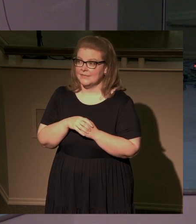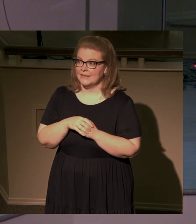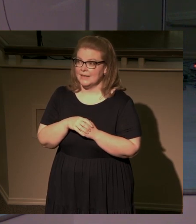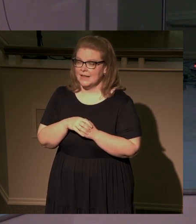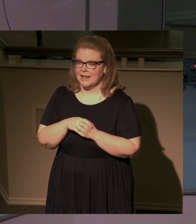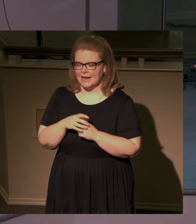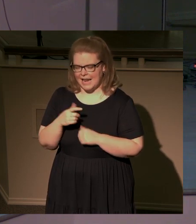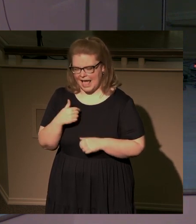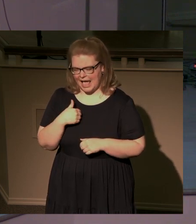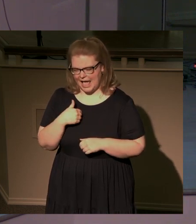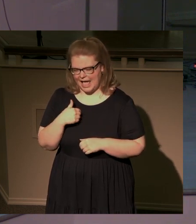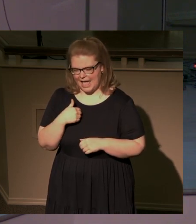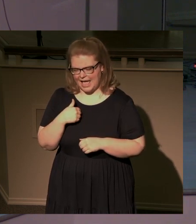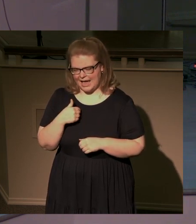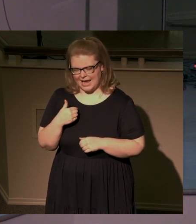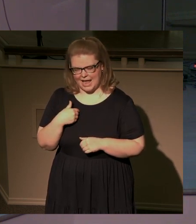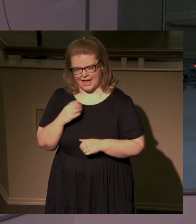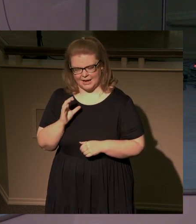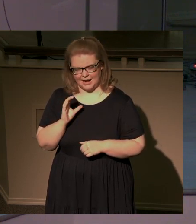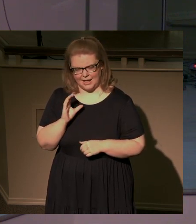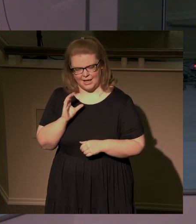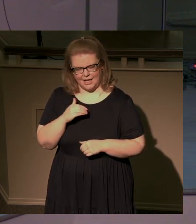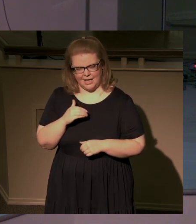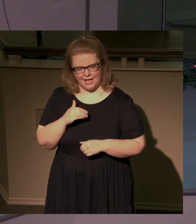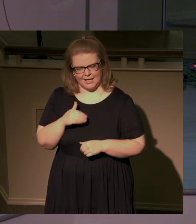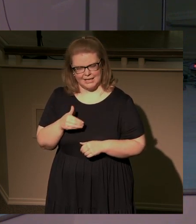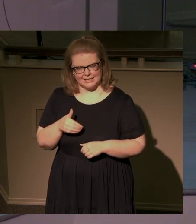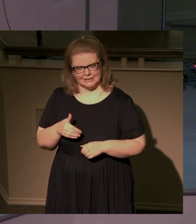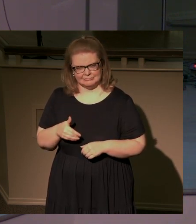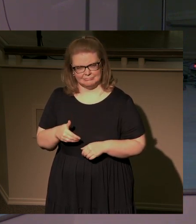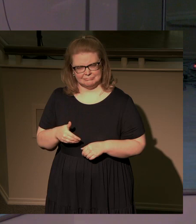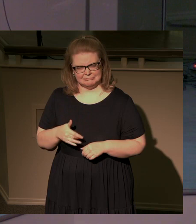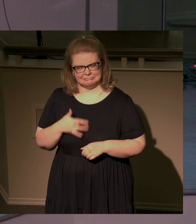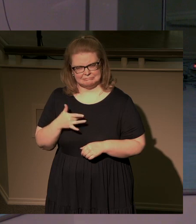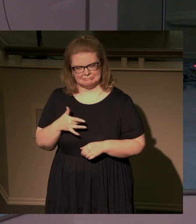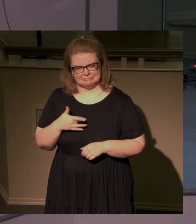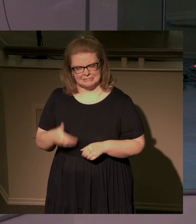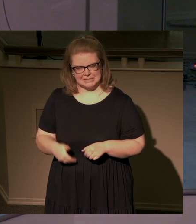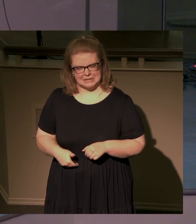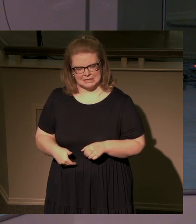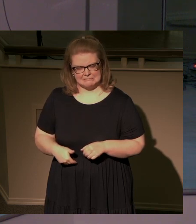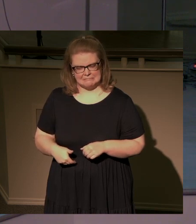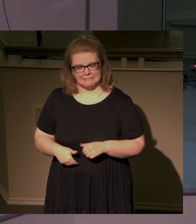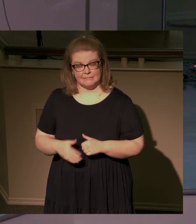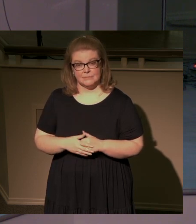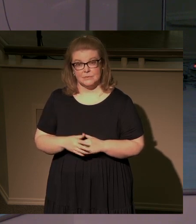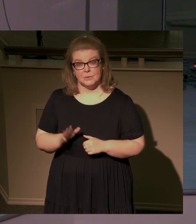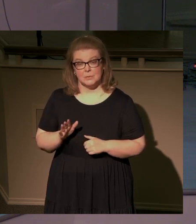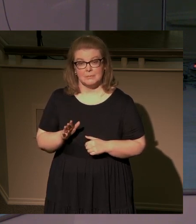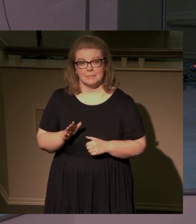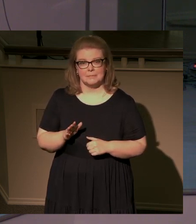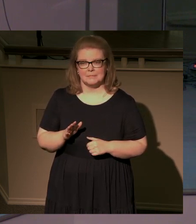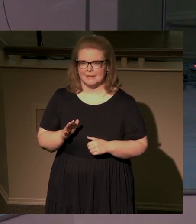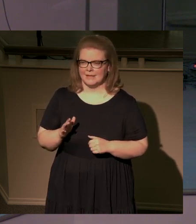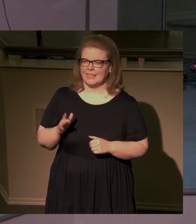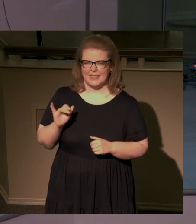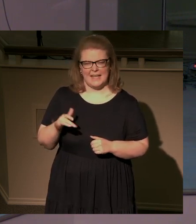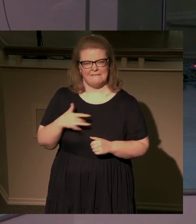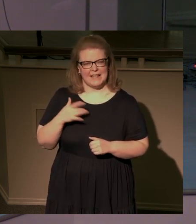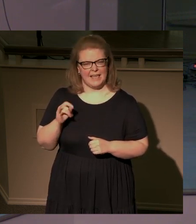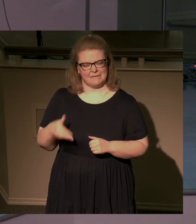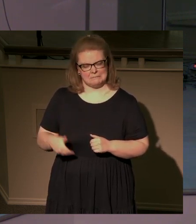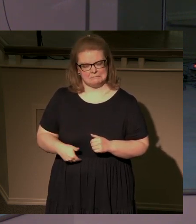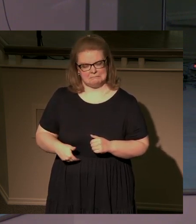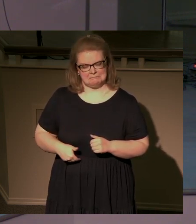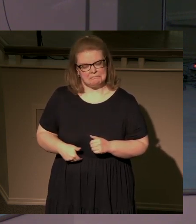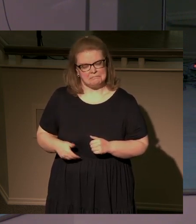And I had this weird sense in my head. It's a parenting sixth sense.